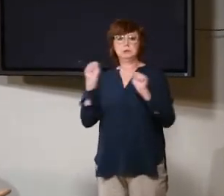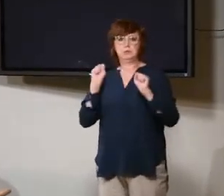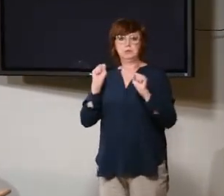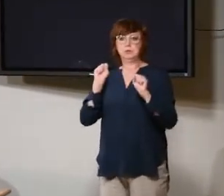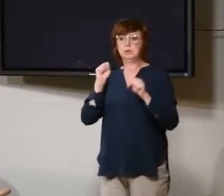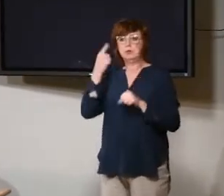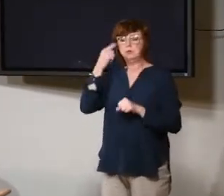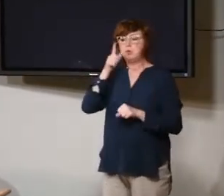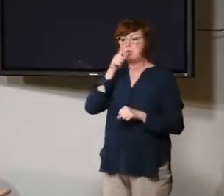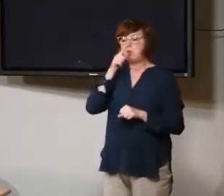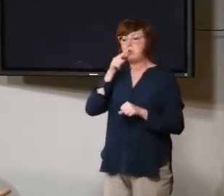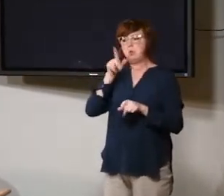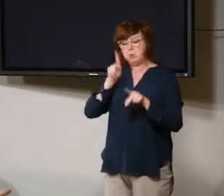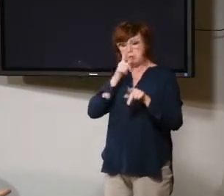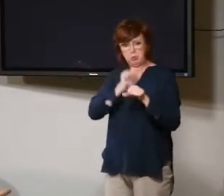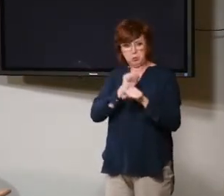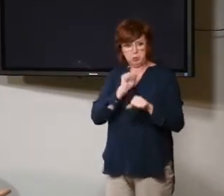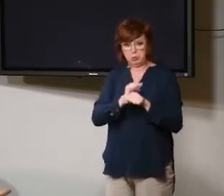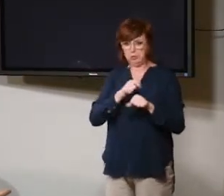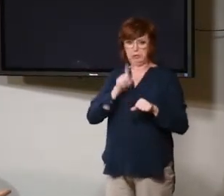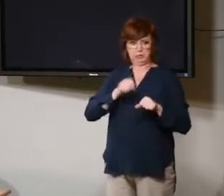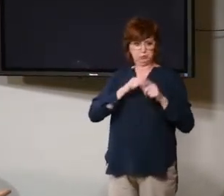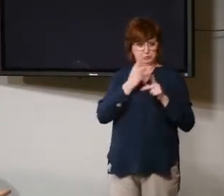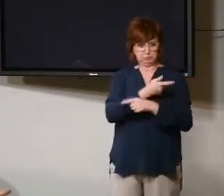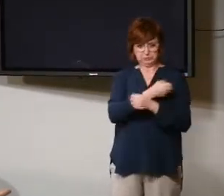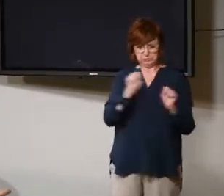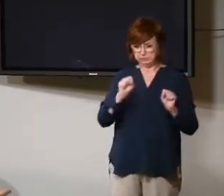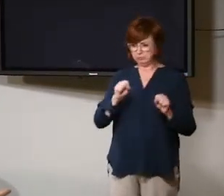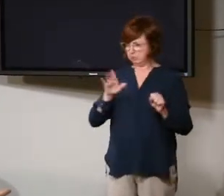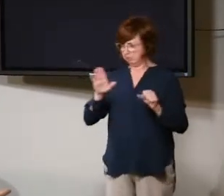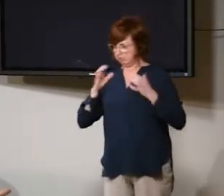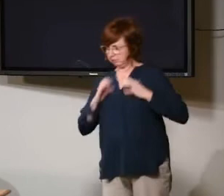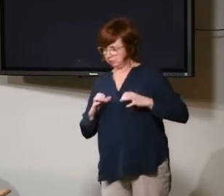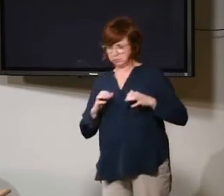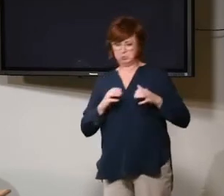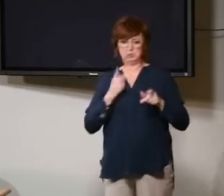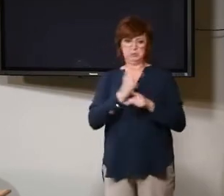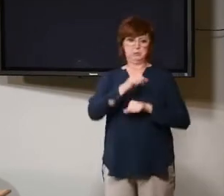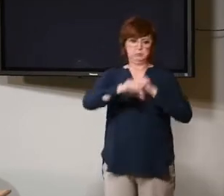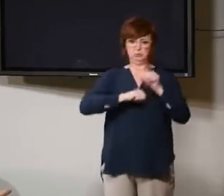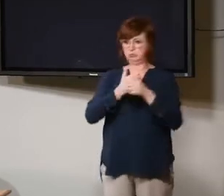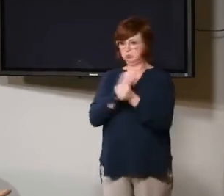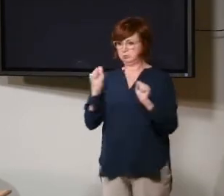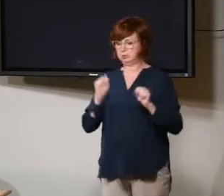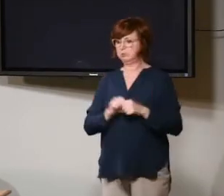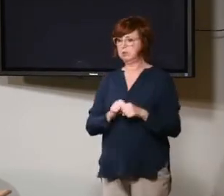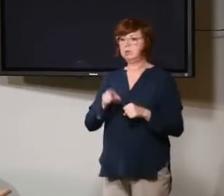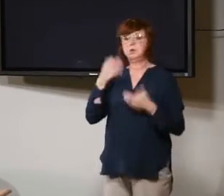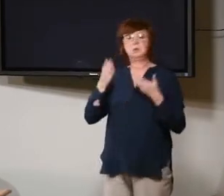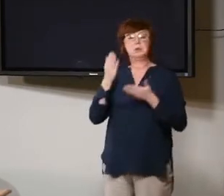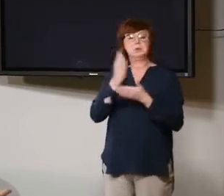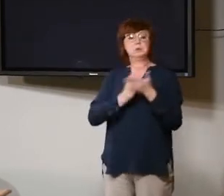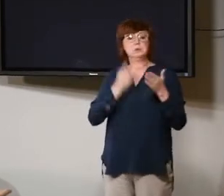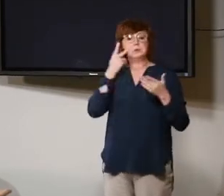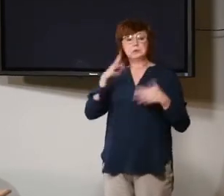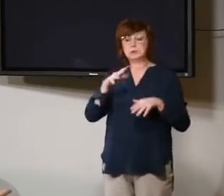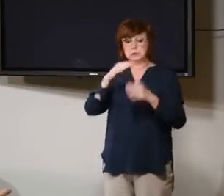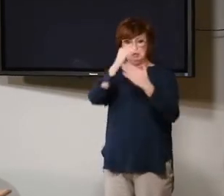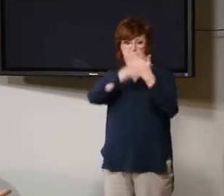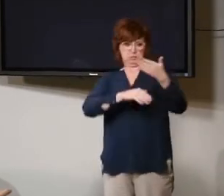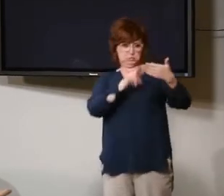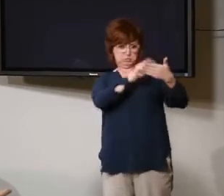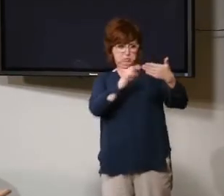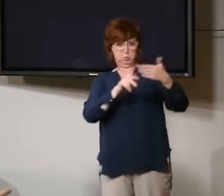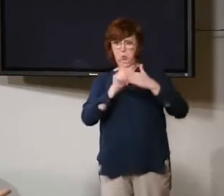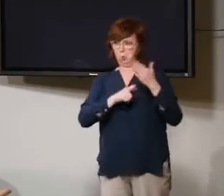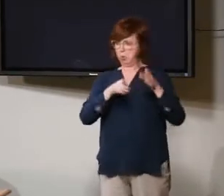customers. You've seen the list, each of you. This will mean further closures, yes, of some businesses that are not